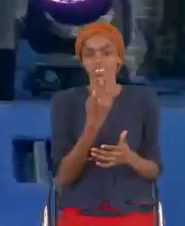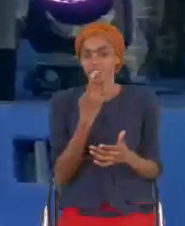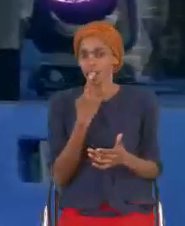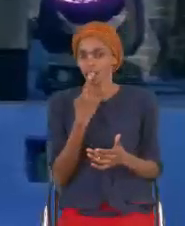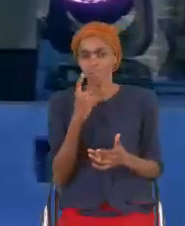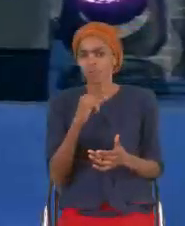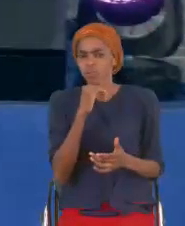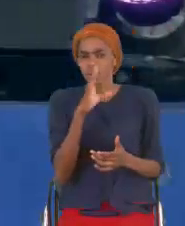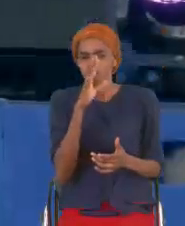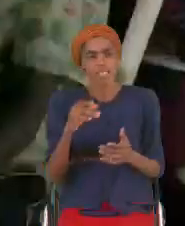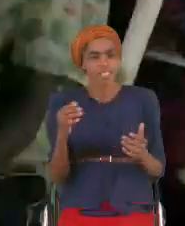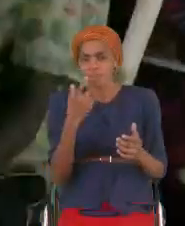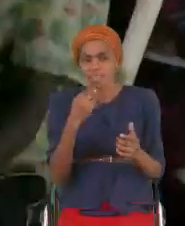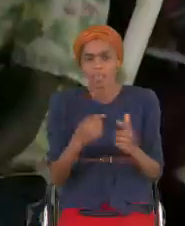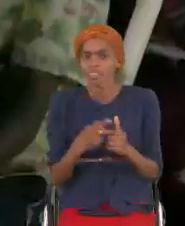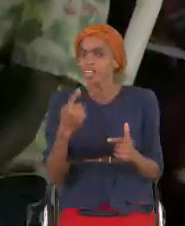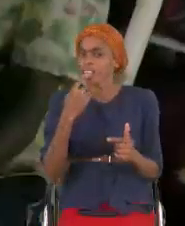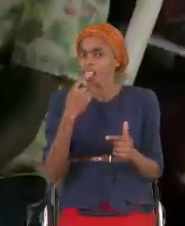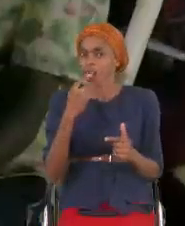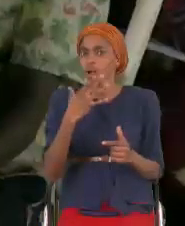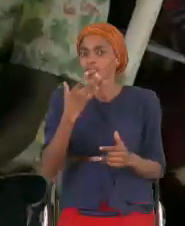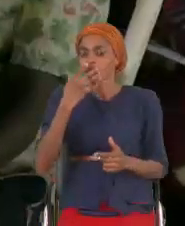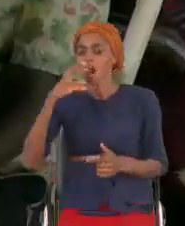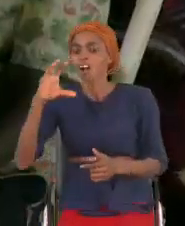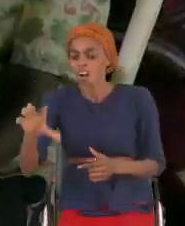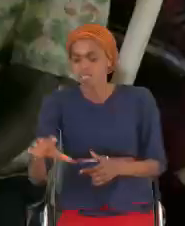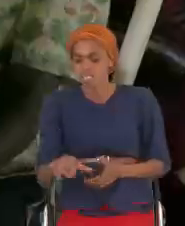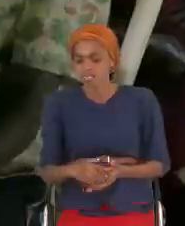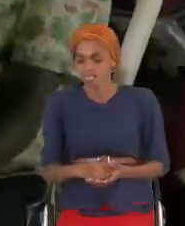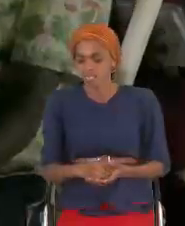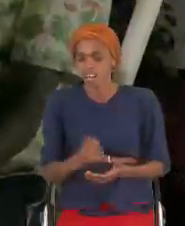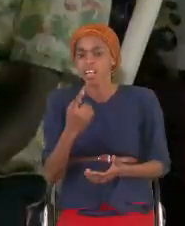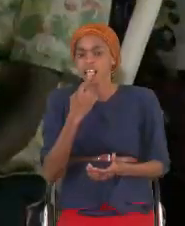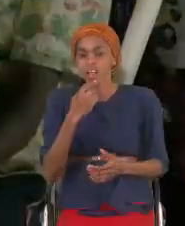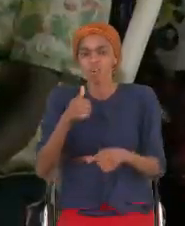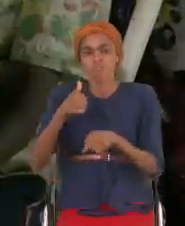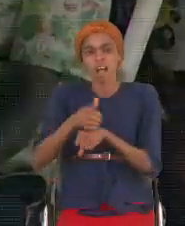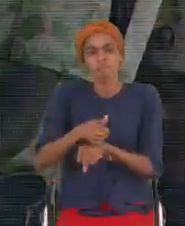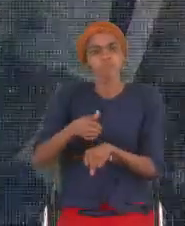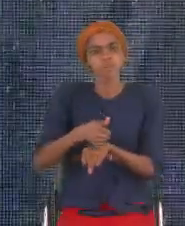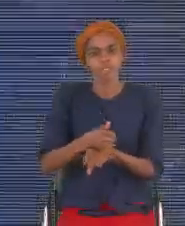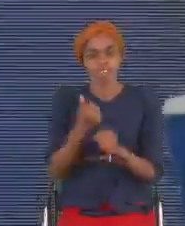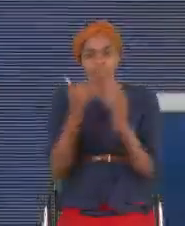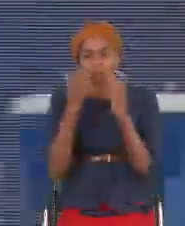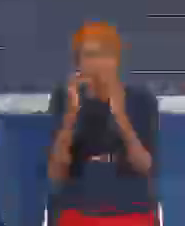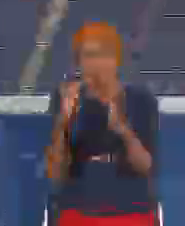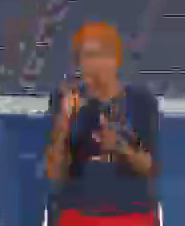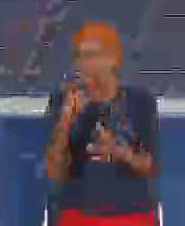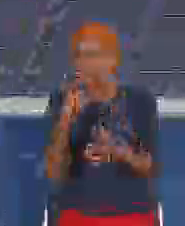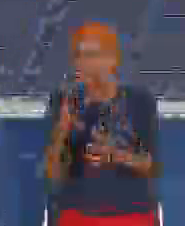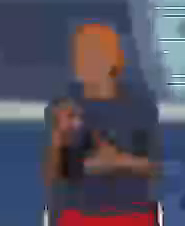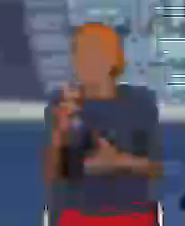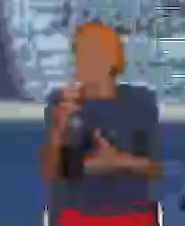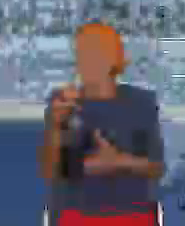be speaking with the tongue of cursing, the tongue of abusive language, and the tongue that